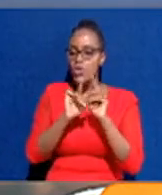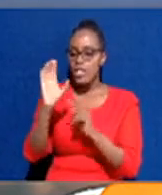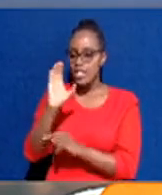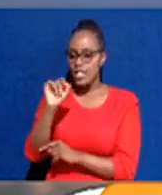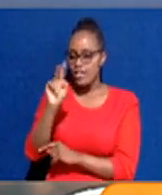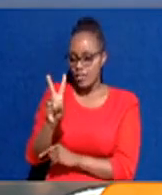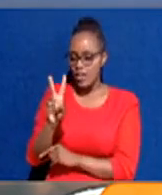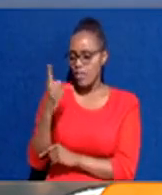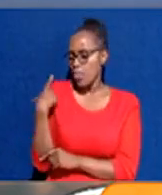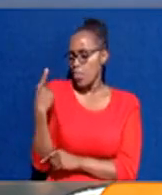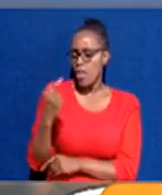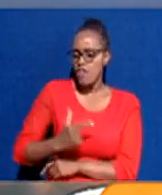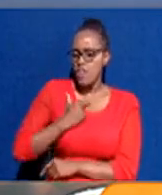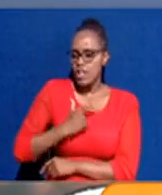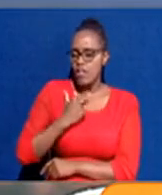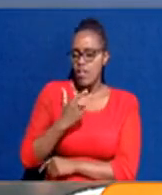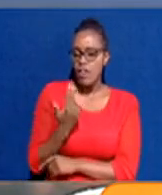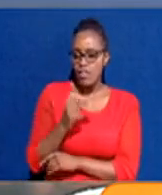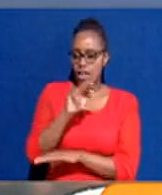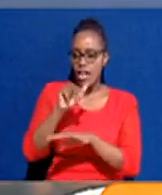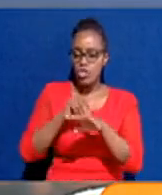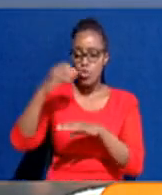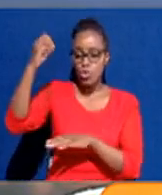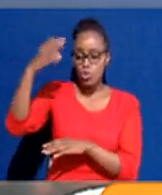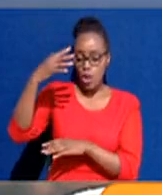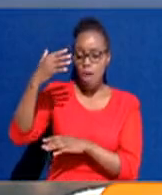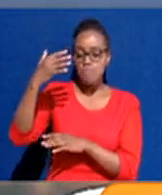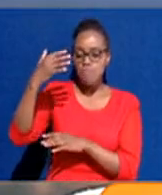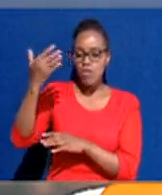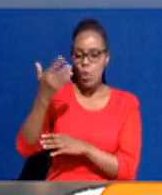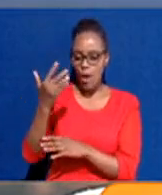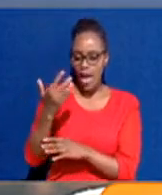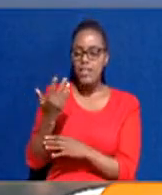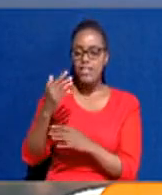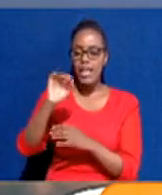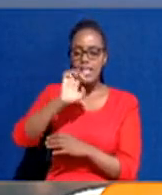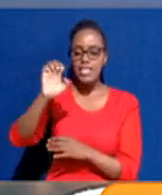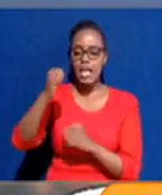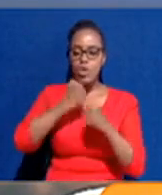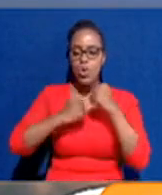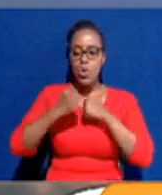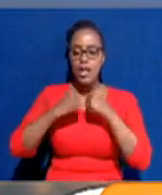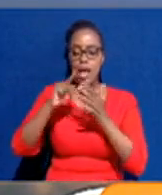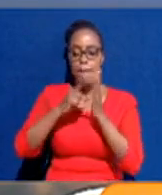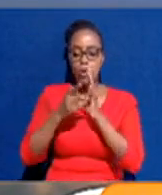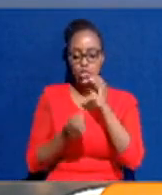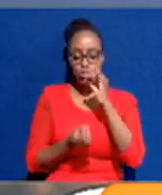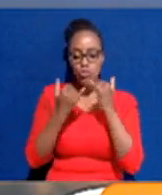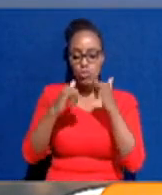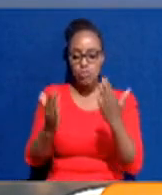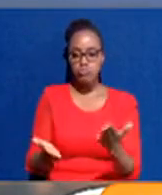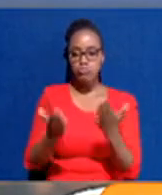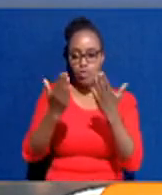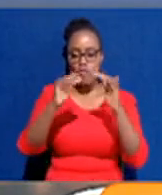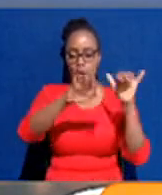Waihiga Mwaura recently visited the Nasho Solar-Powered Irrigation Project in eastern Rwanda, a project set up to improve